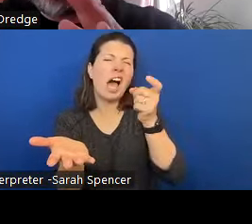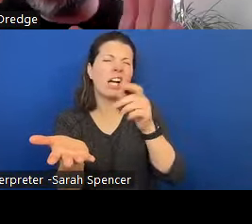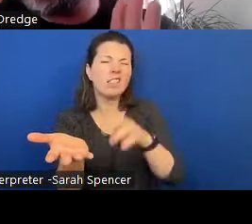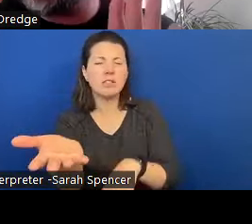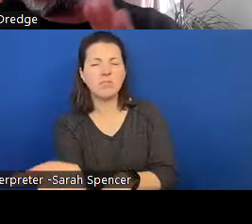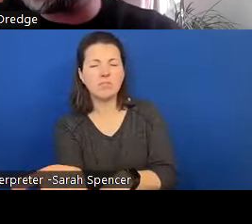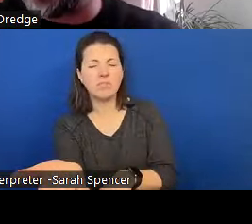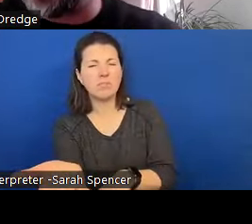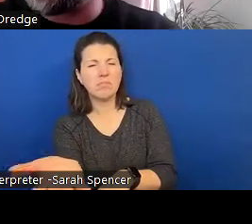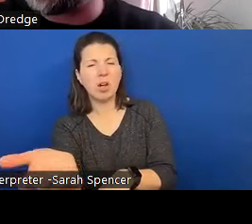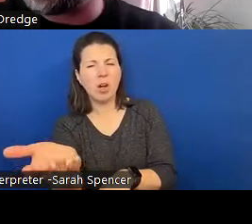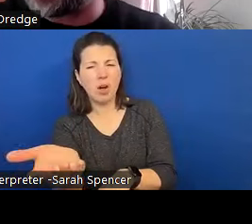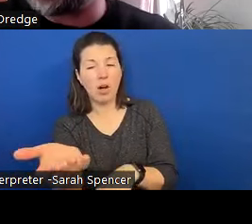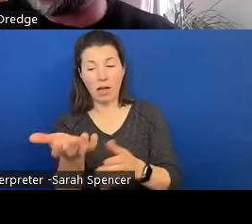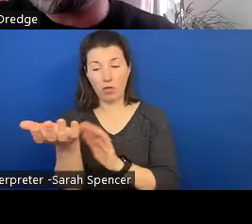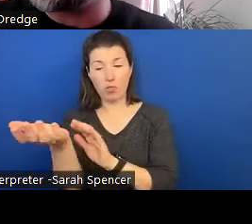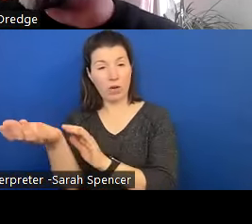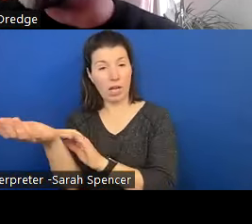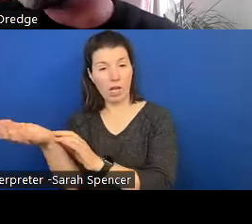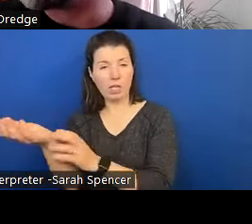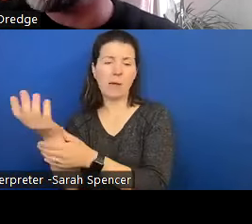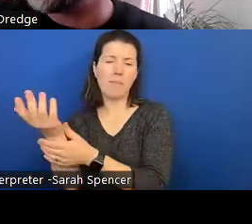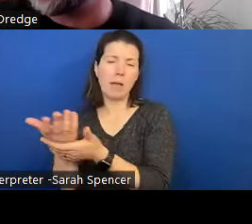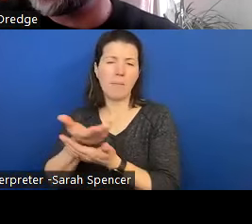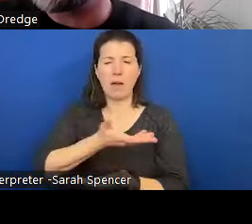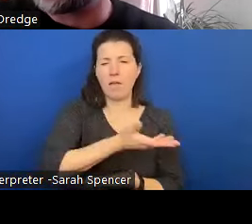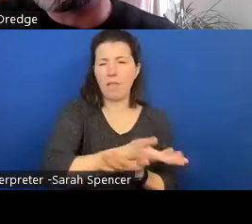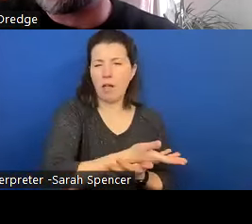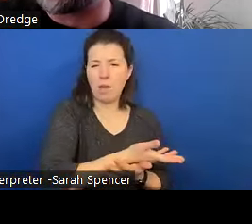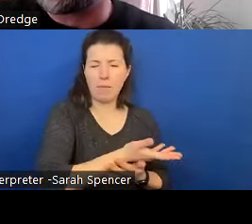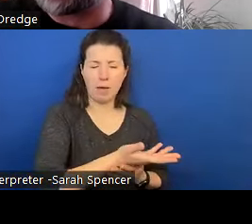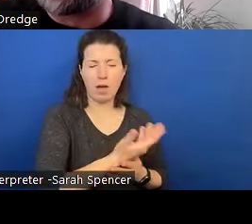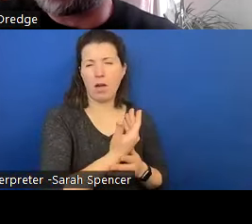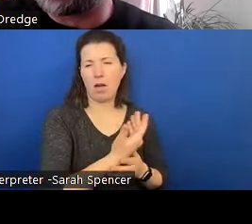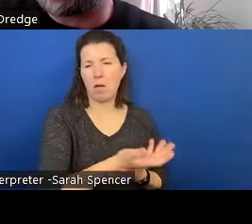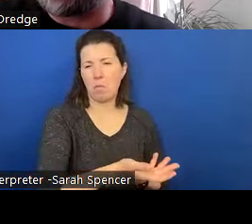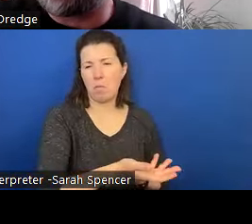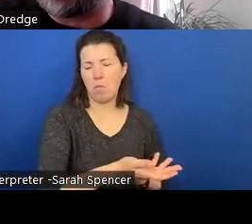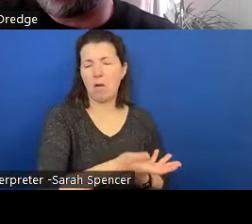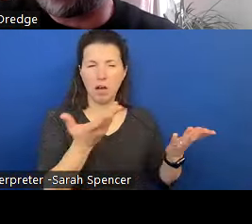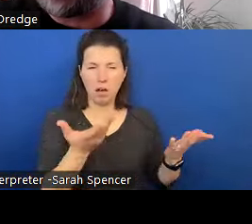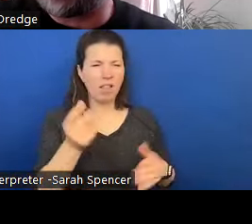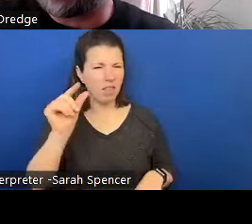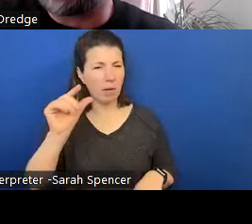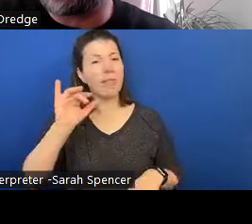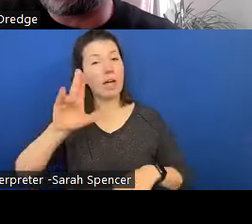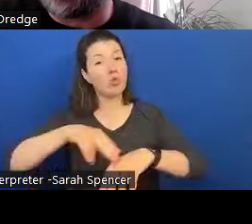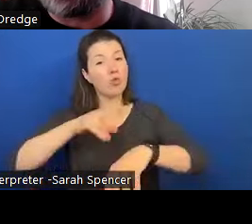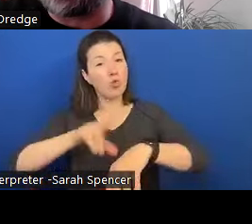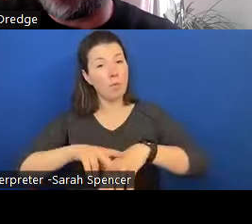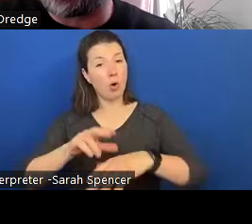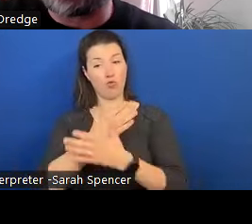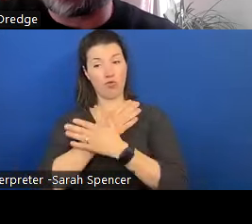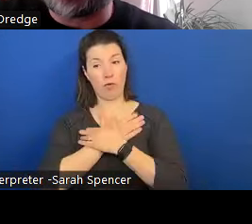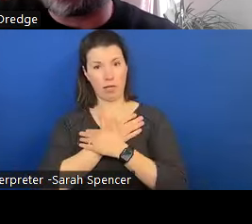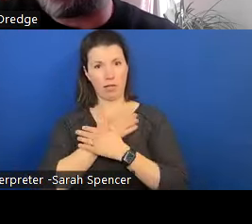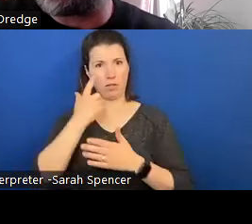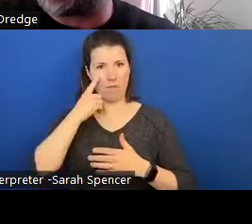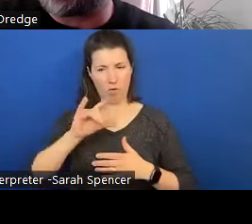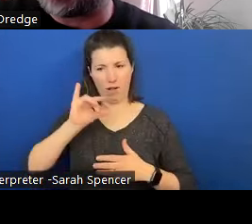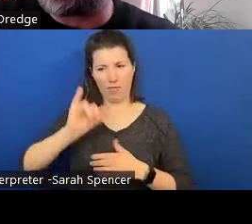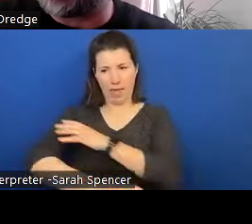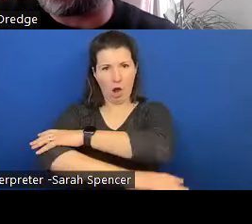bit cocked back or extended. So that's a normal resting posture of your arm, and that stays